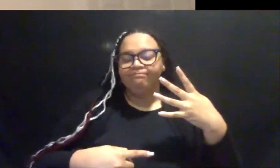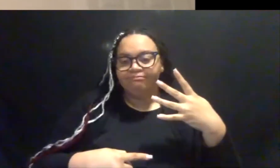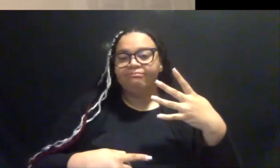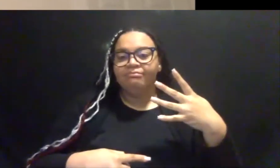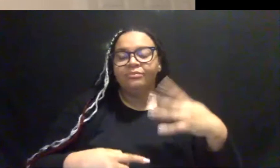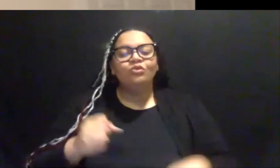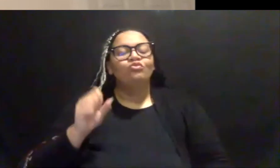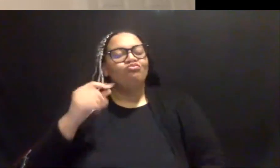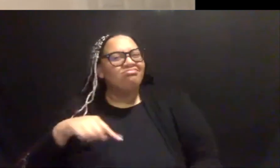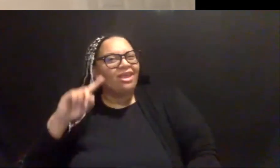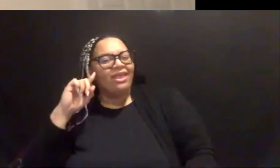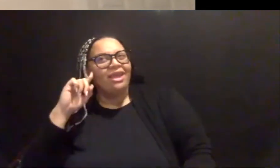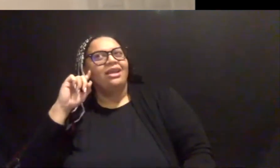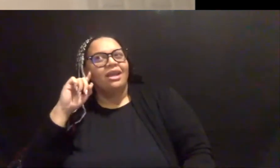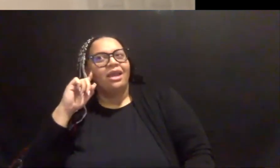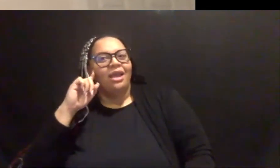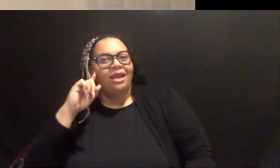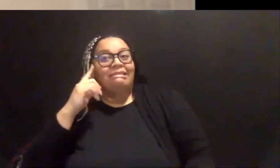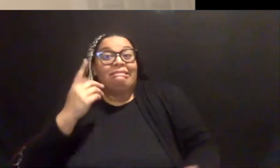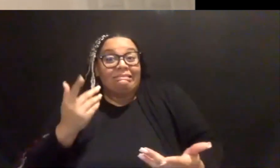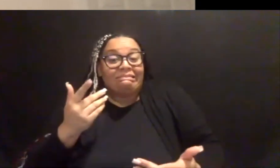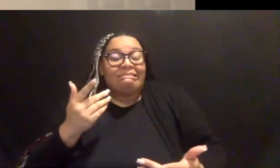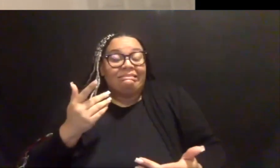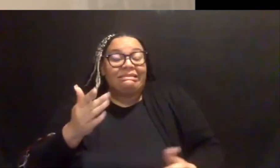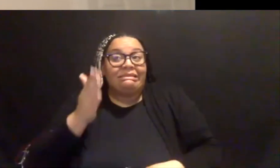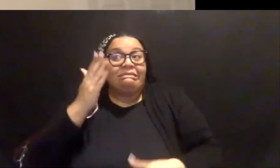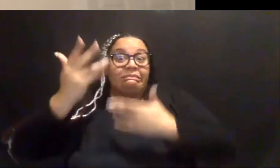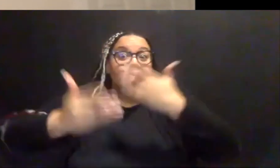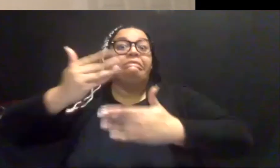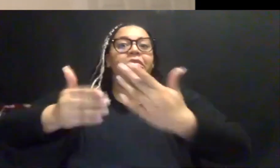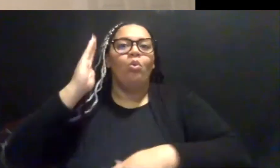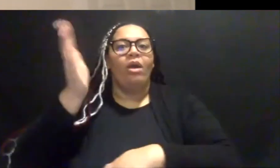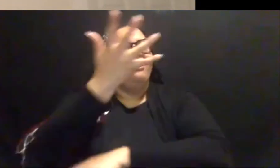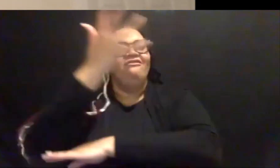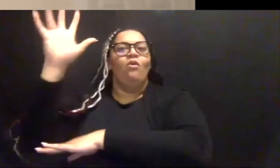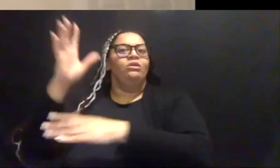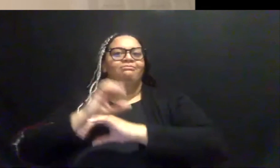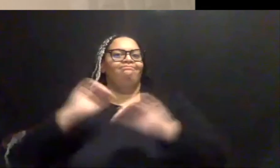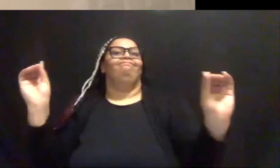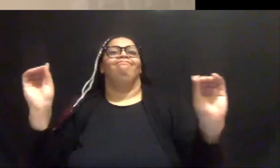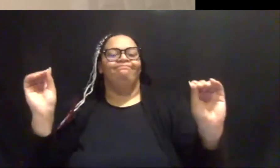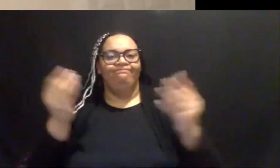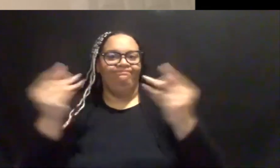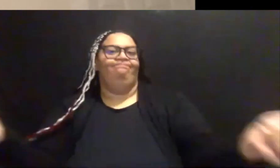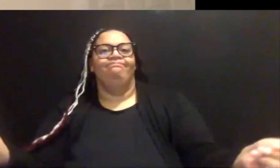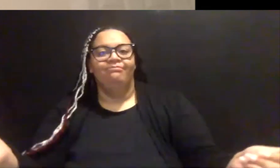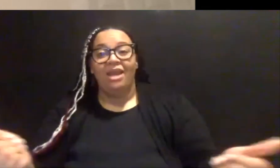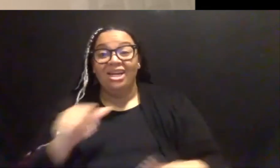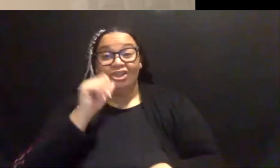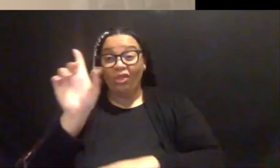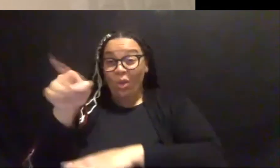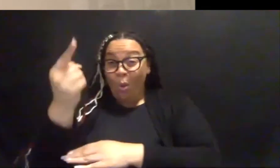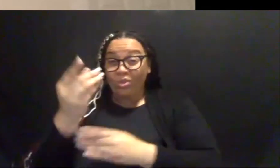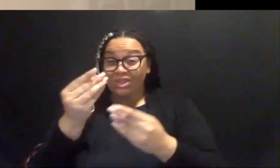think, at some point we're going to run out of forest. So we can't, that's not the only solution, but it seems